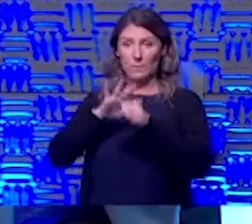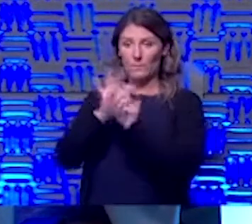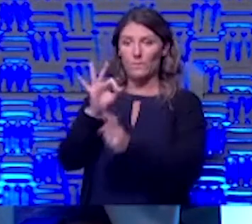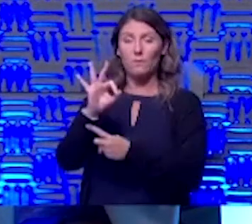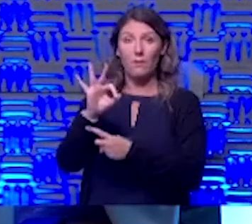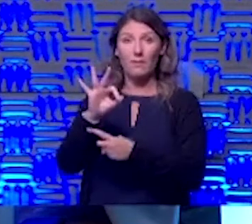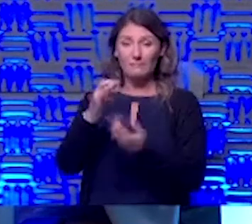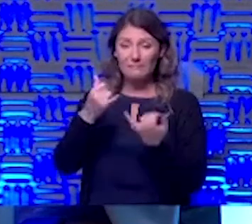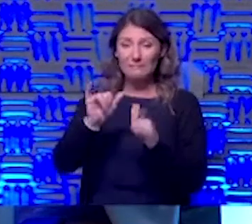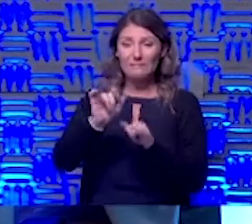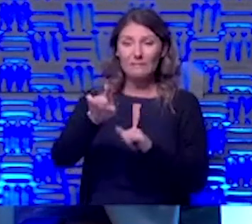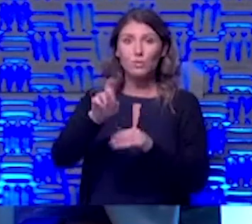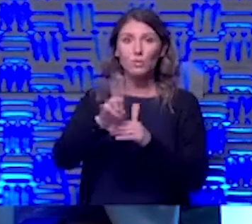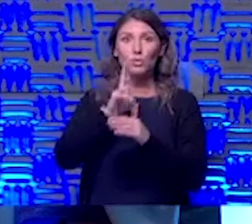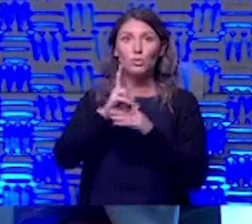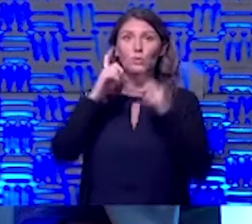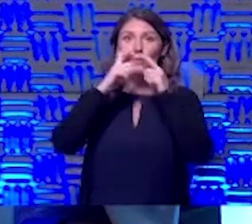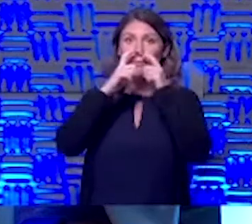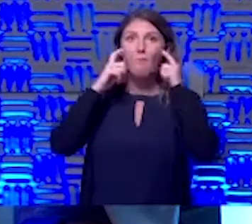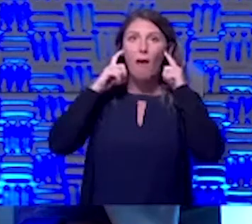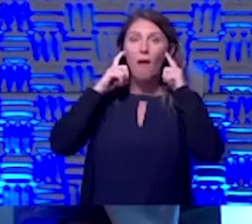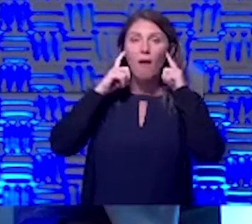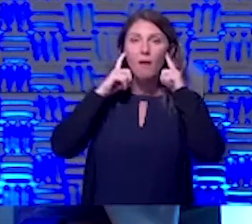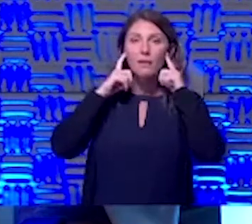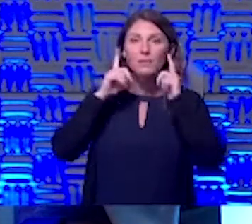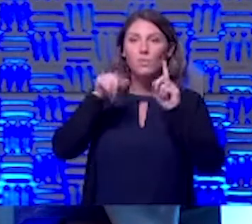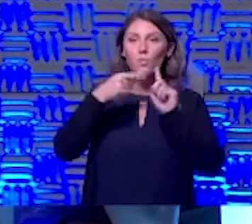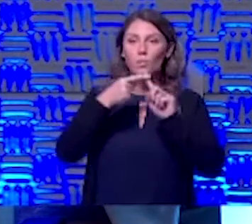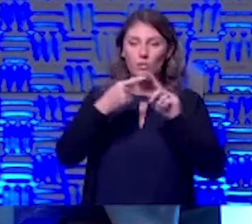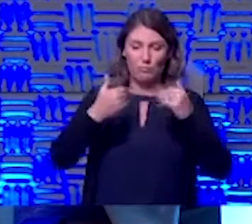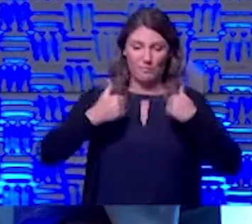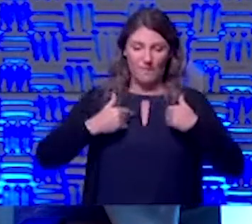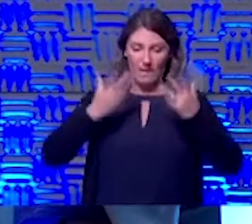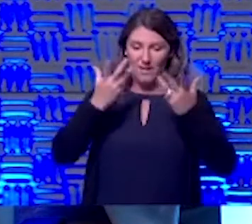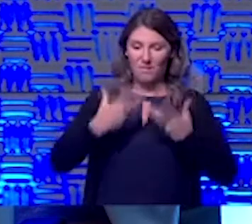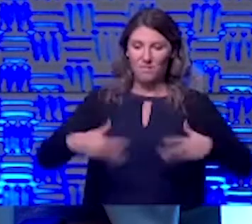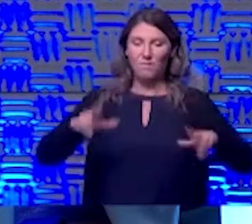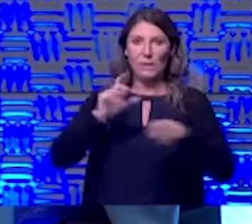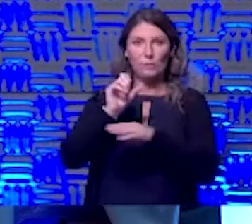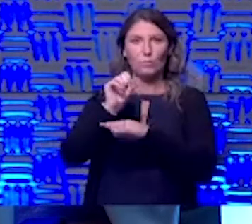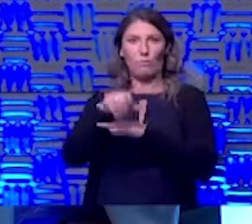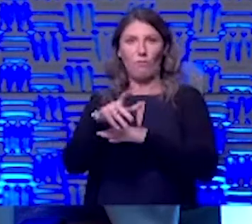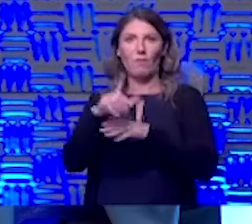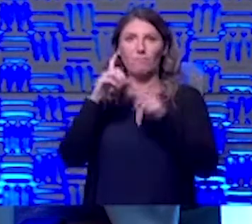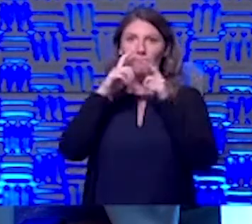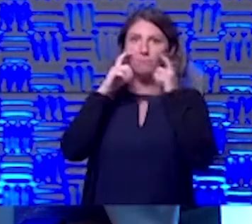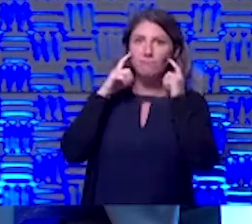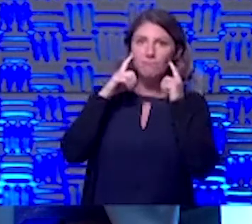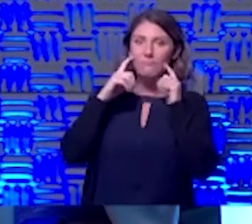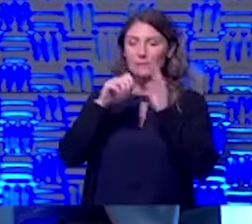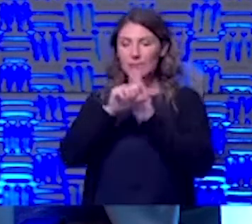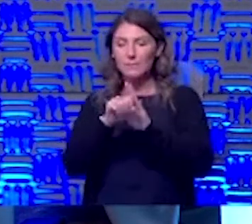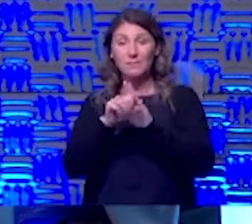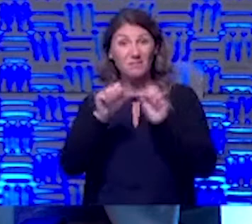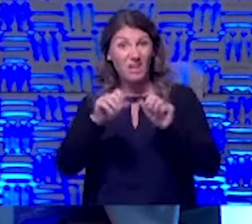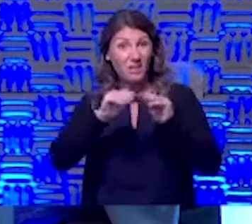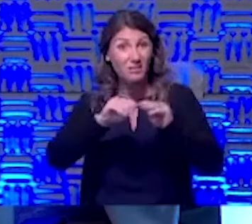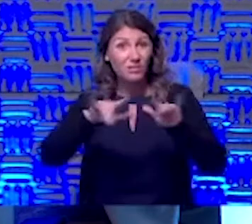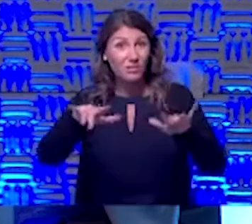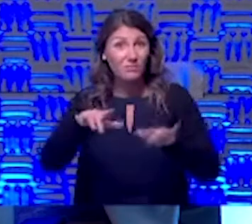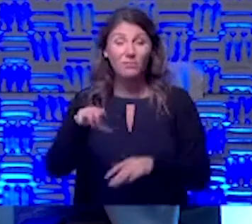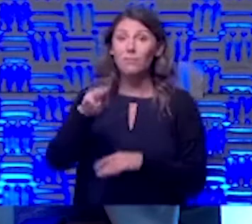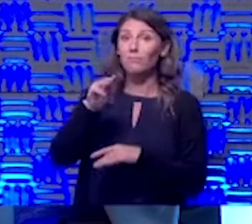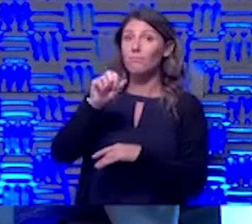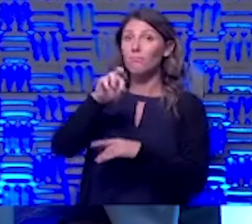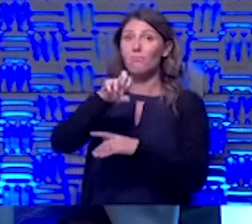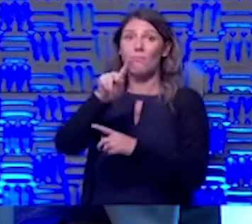still have to wear the mask? I think what she means is once you've had it and you're over the symptoms, could you still transmit it to You somebody bet. else? Mark, you guys have done great work on